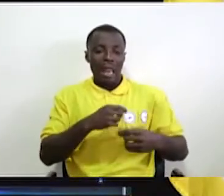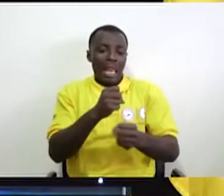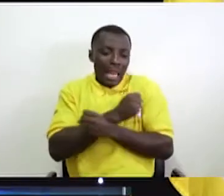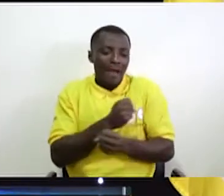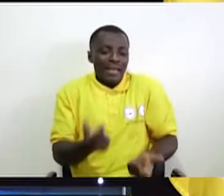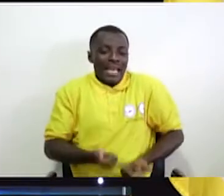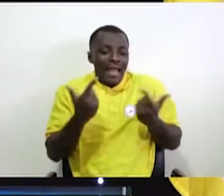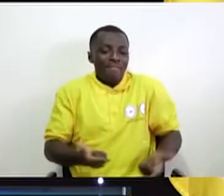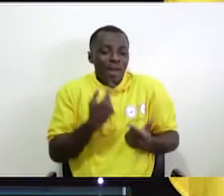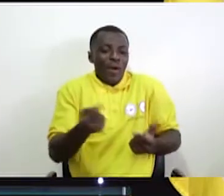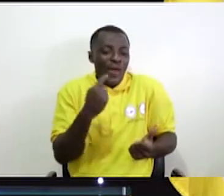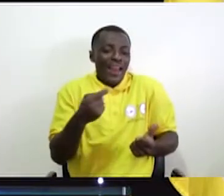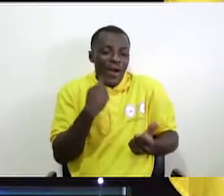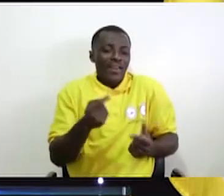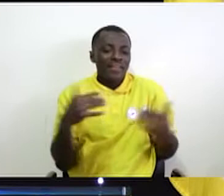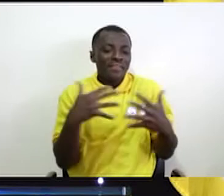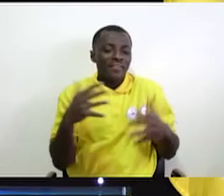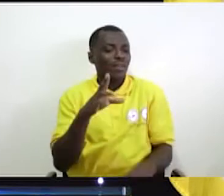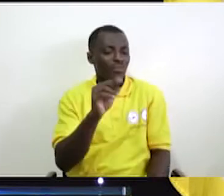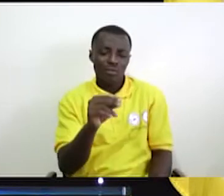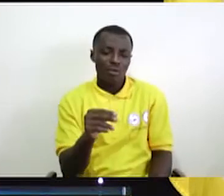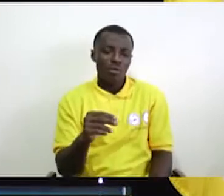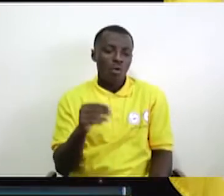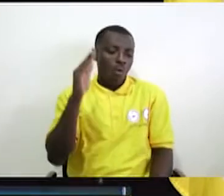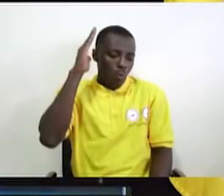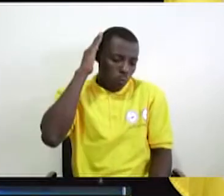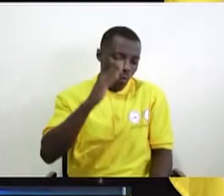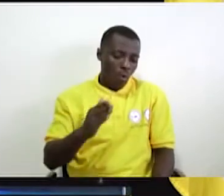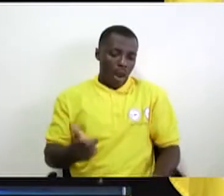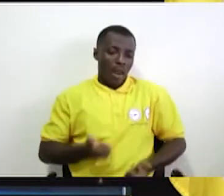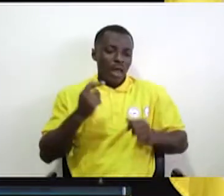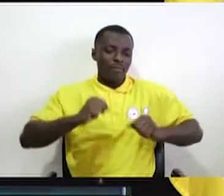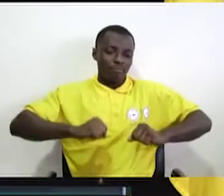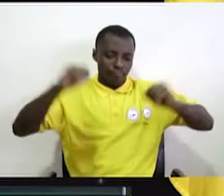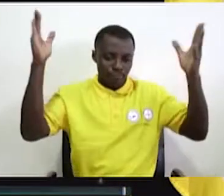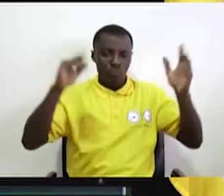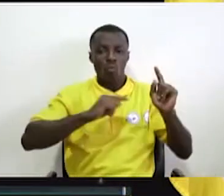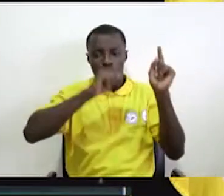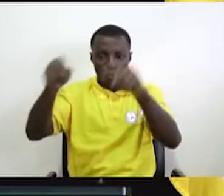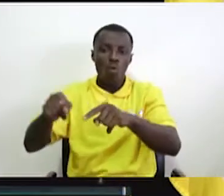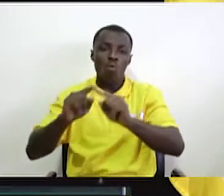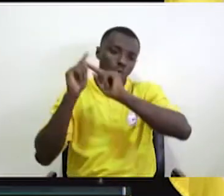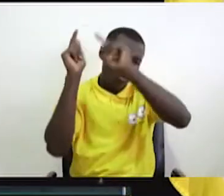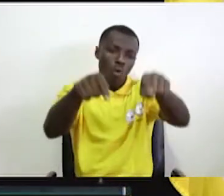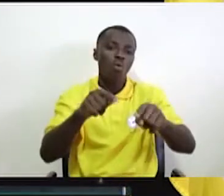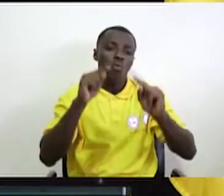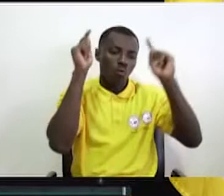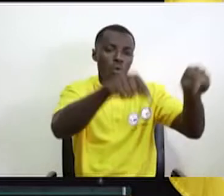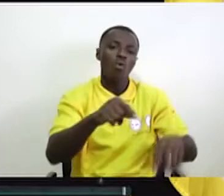Who will possess their spheres for the Lord. Live a victorious